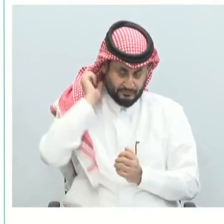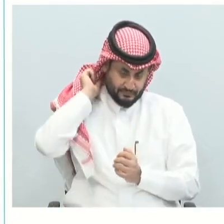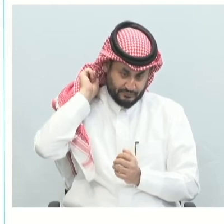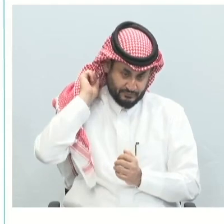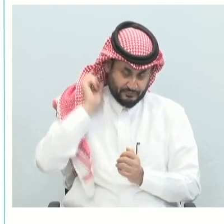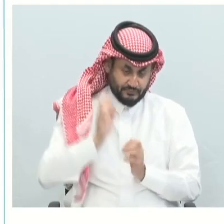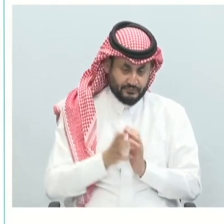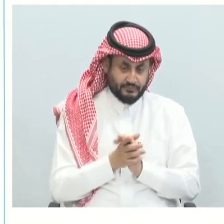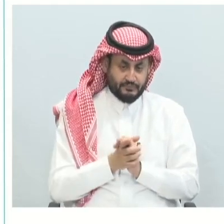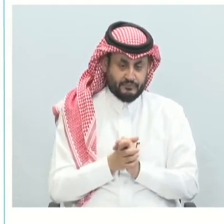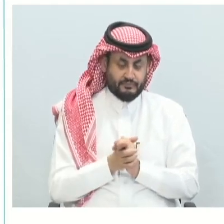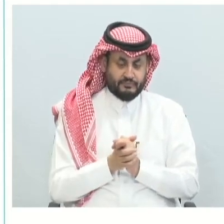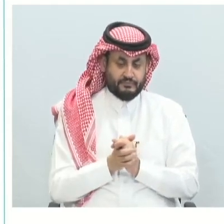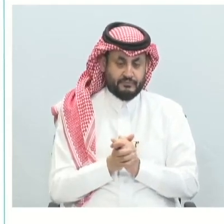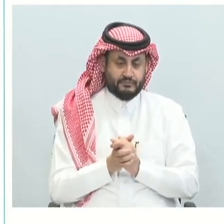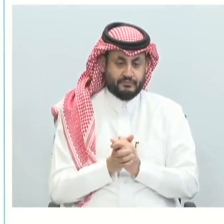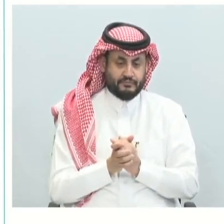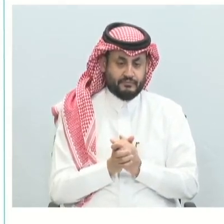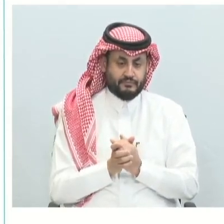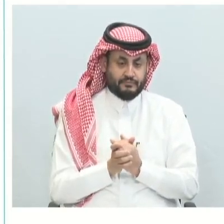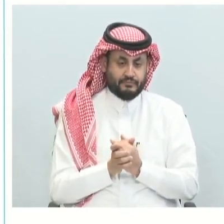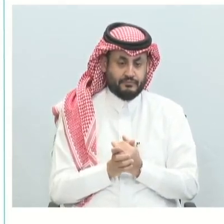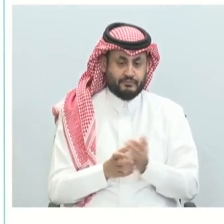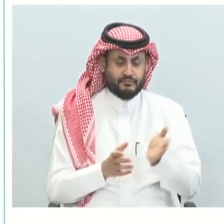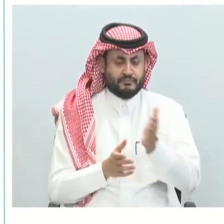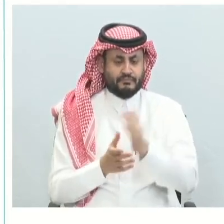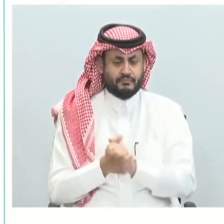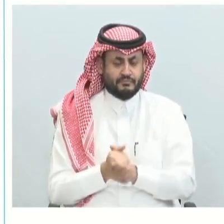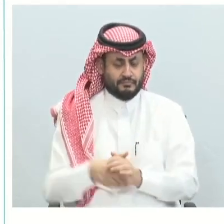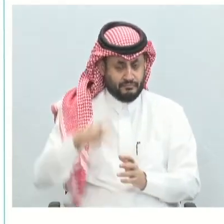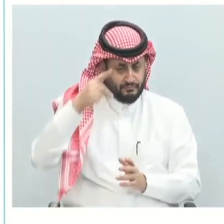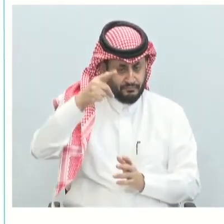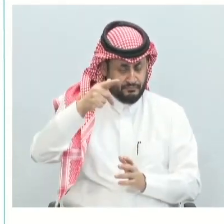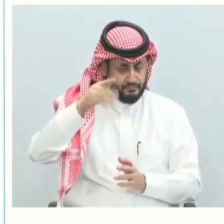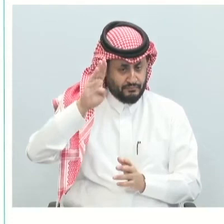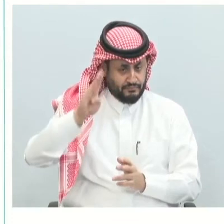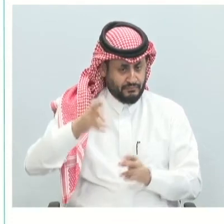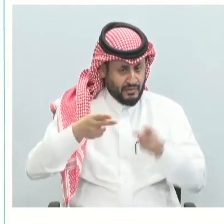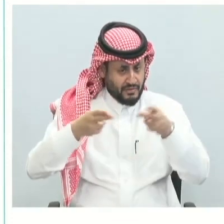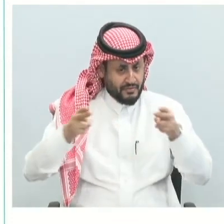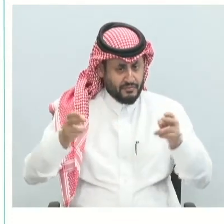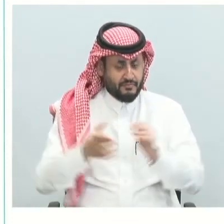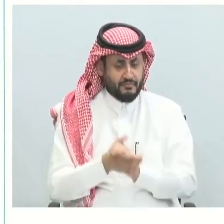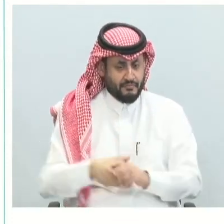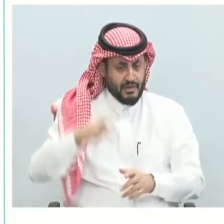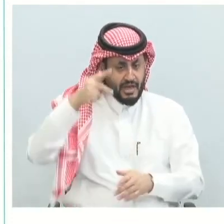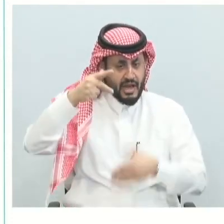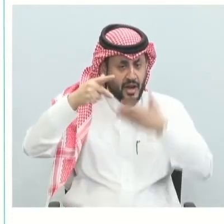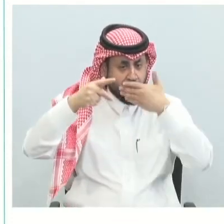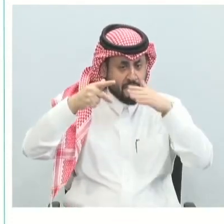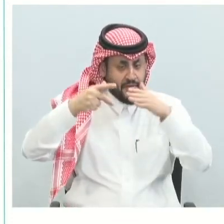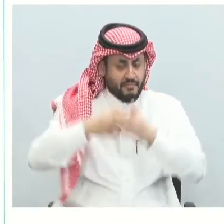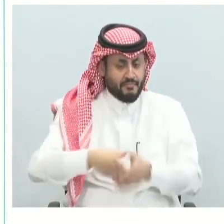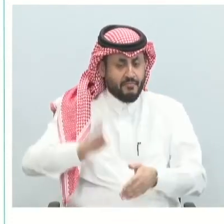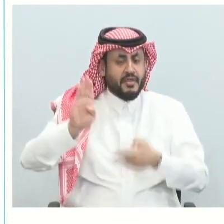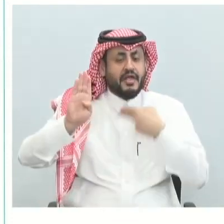So jacket or a coat. Okay. So we have P and B jingles. P and B.